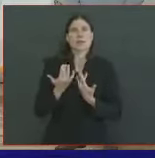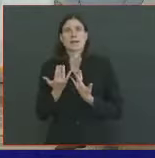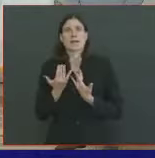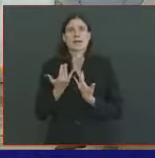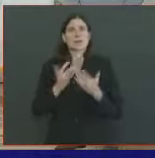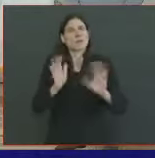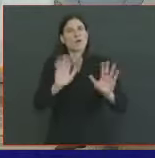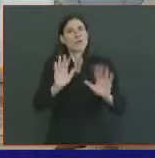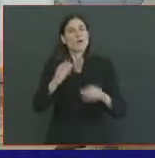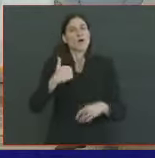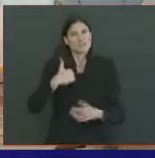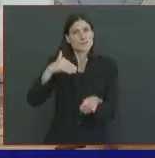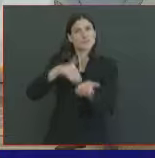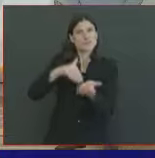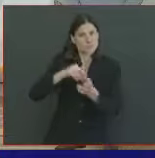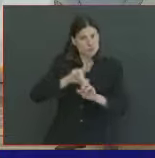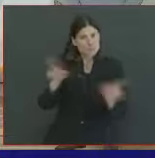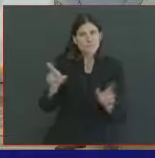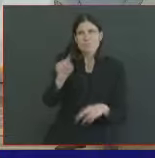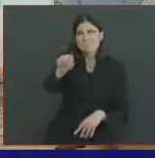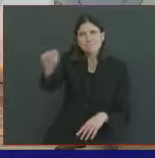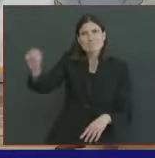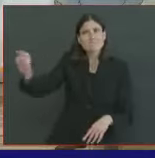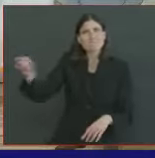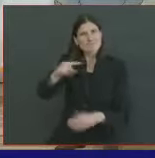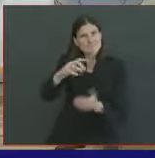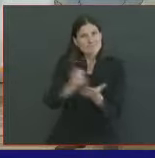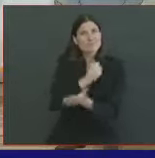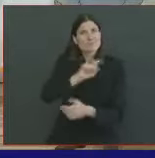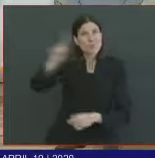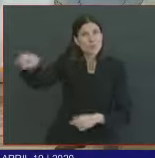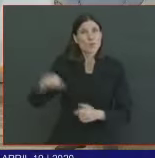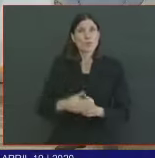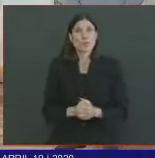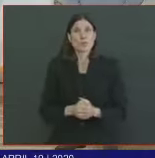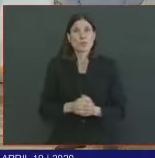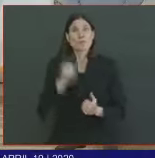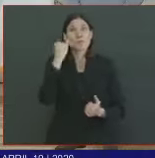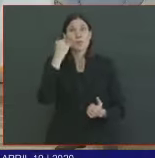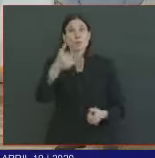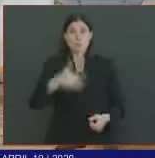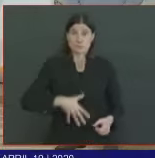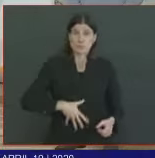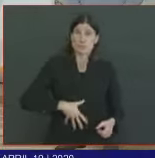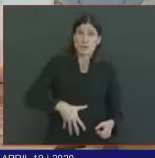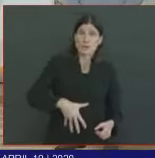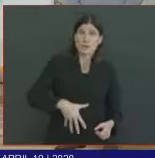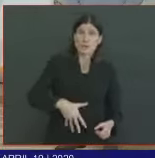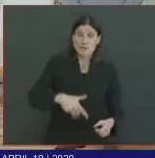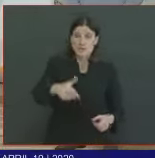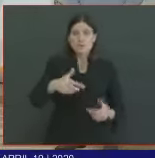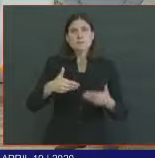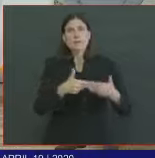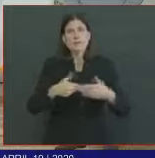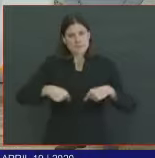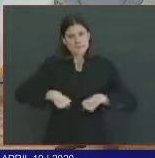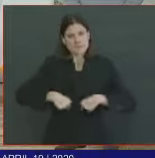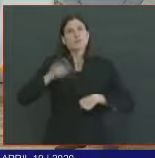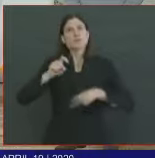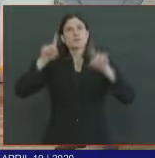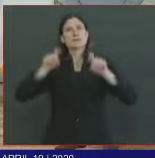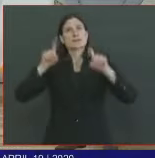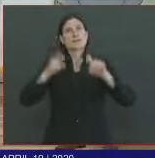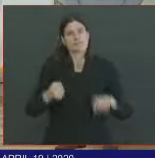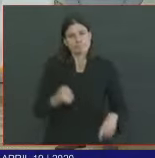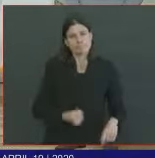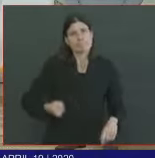care of. And if you have that baby, we need that baby to have their checkups and have their baby shots, because that's really important, too. You know, kids need their vaccines.